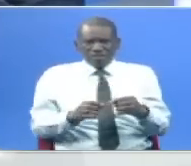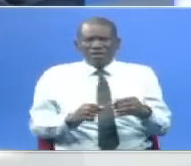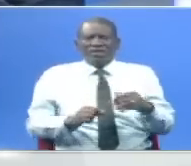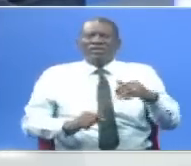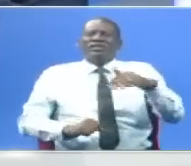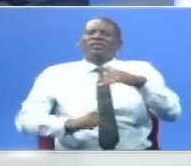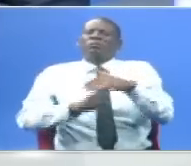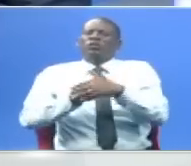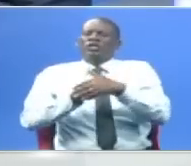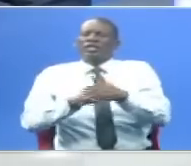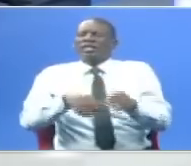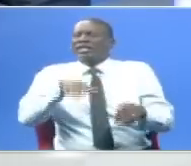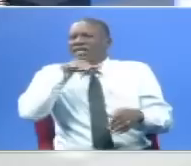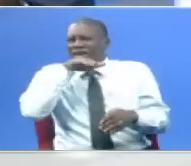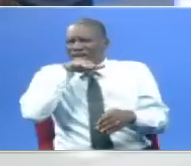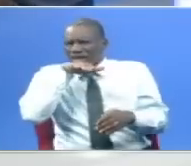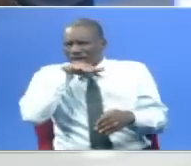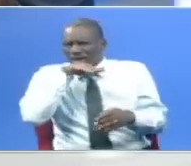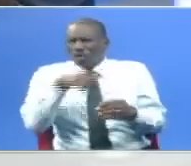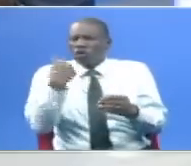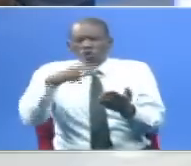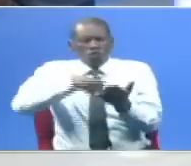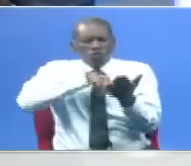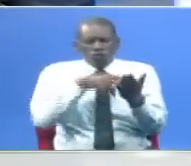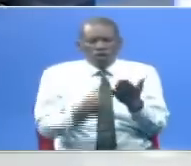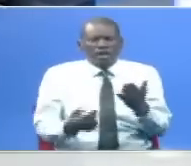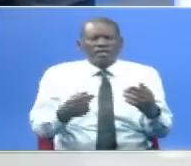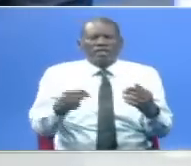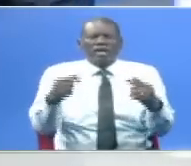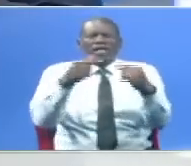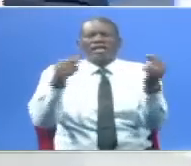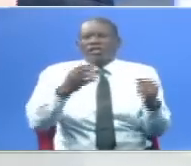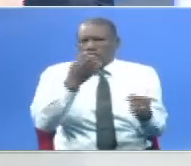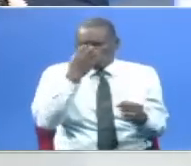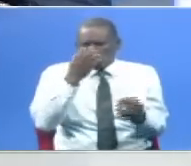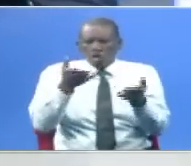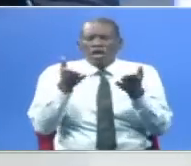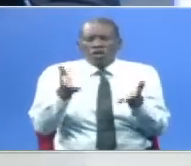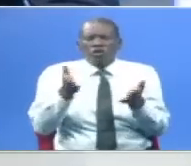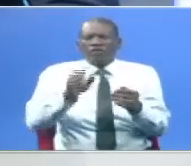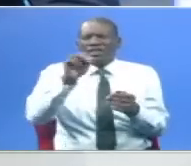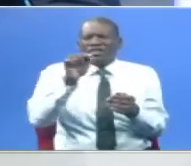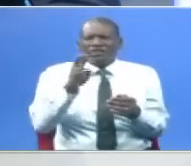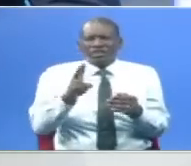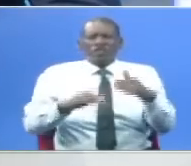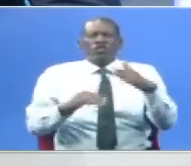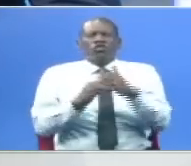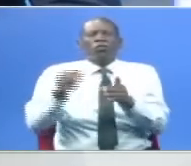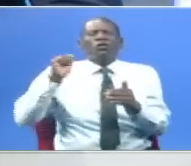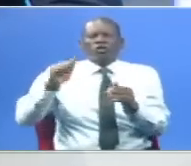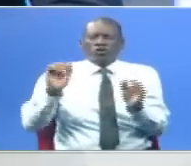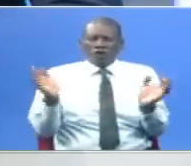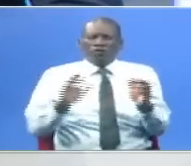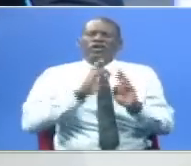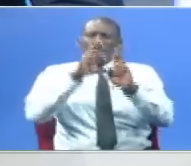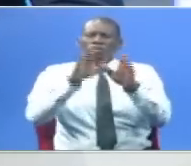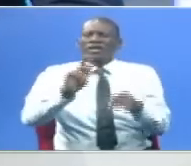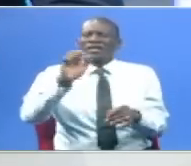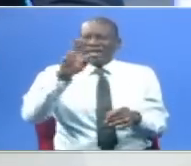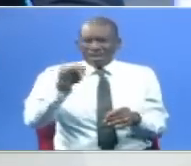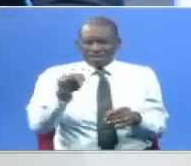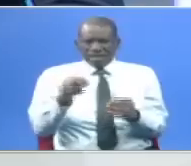preferred successor, Raila Odinga, who lost out to William Ruto. Here now is NTV's senior political affairs reporter Kennedy